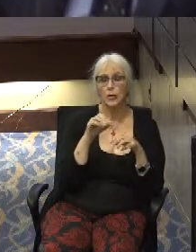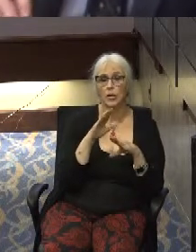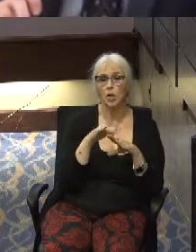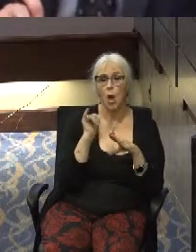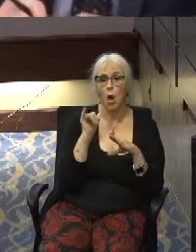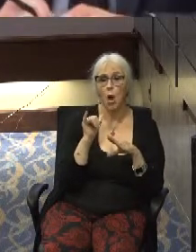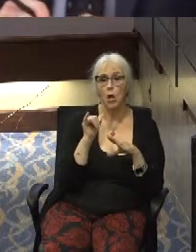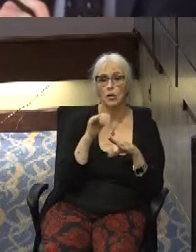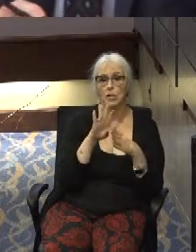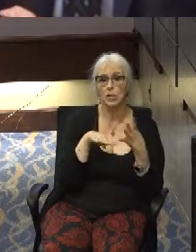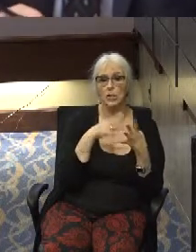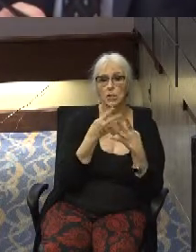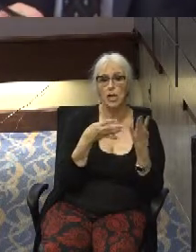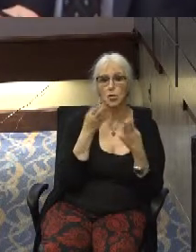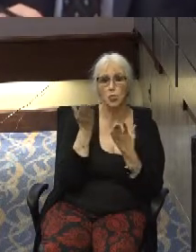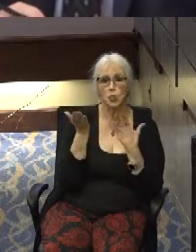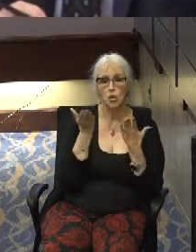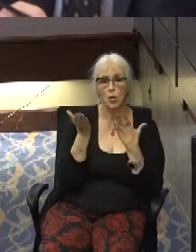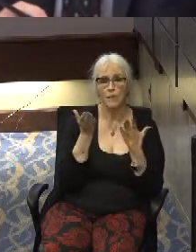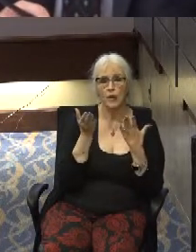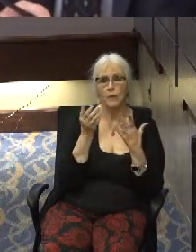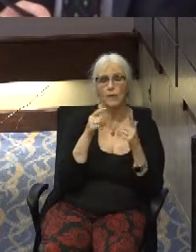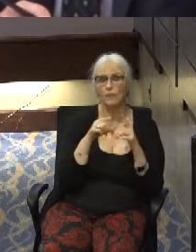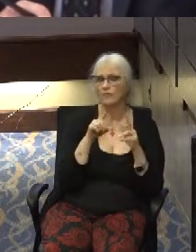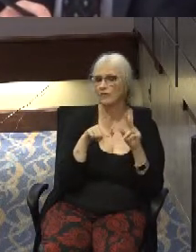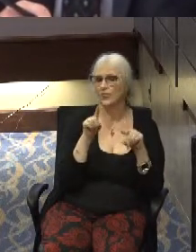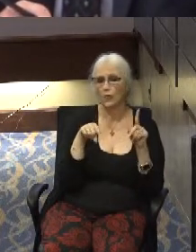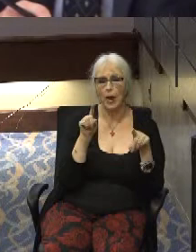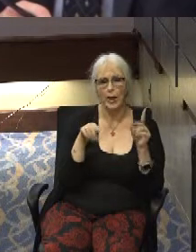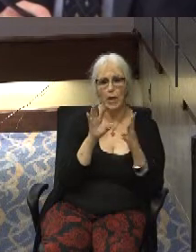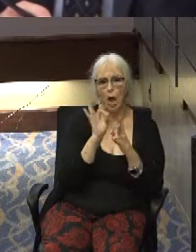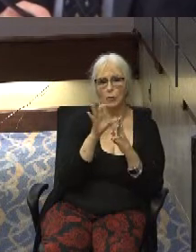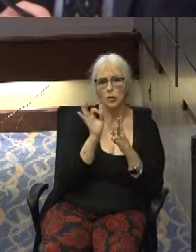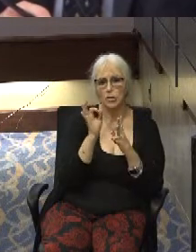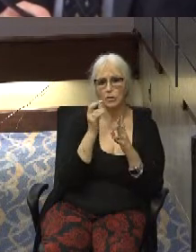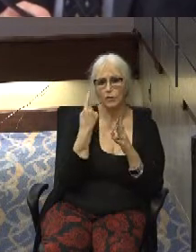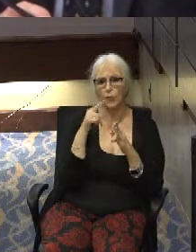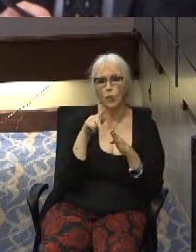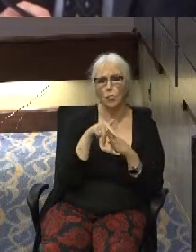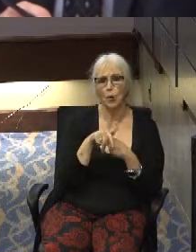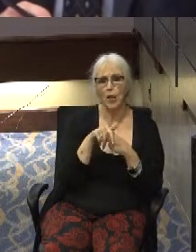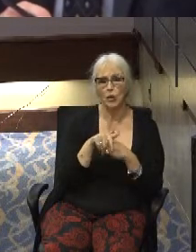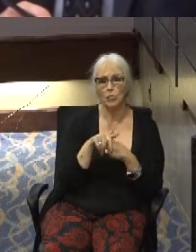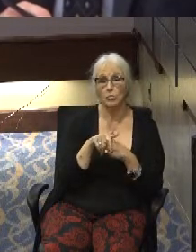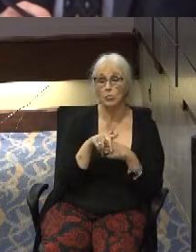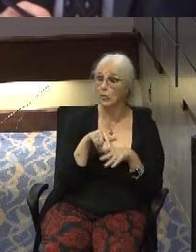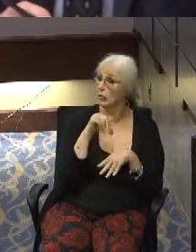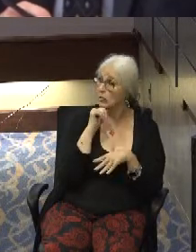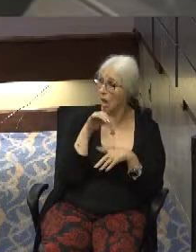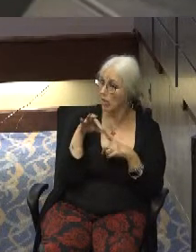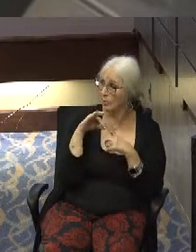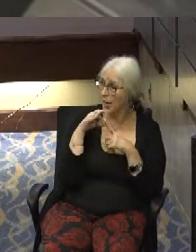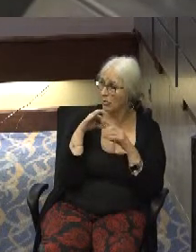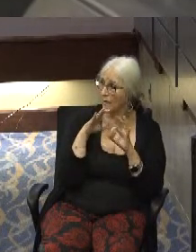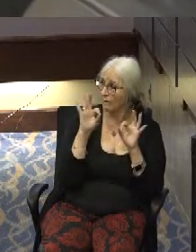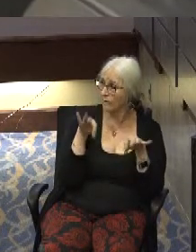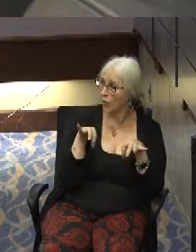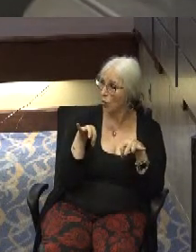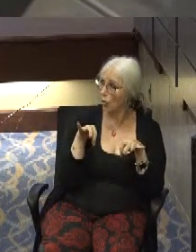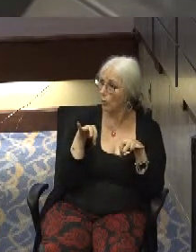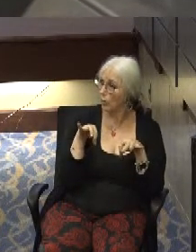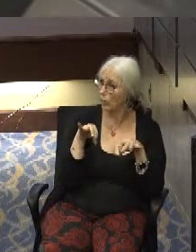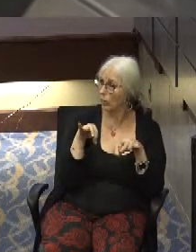a service, to provide a variety of options for riders to access that system. Oh, so there's not a special form No,